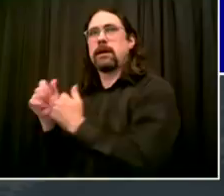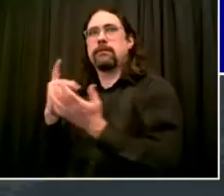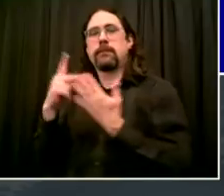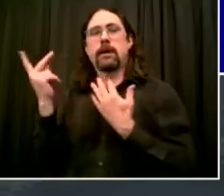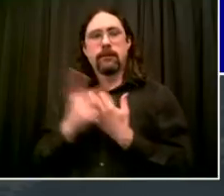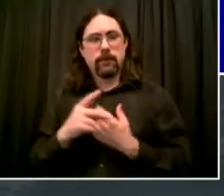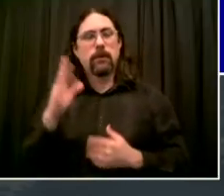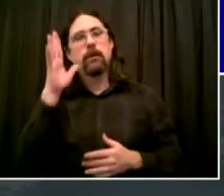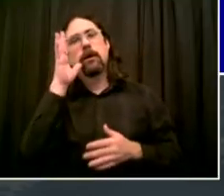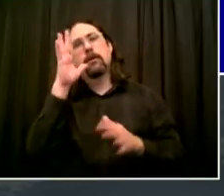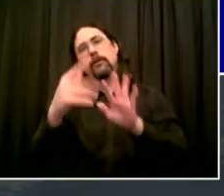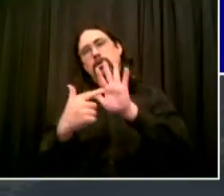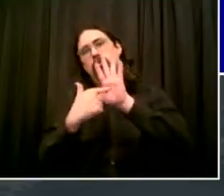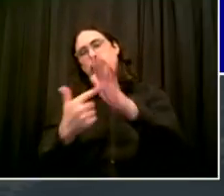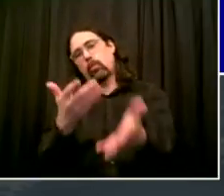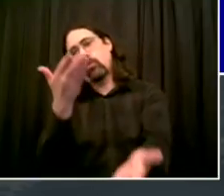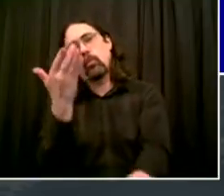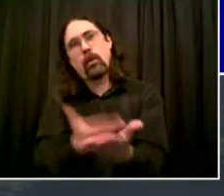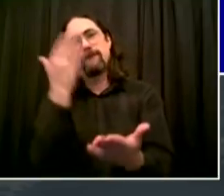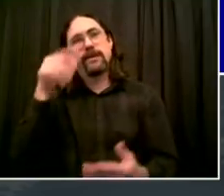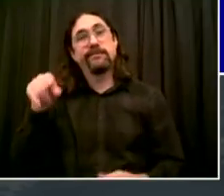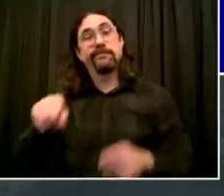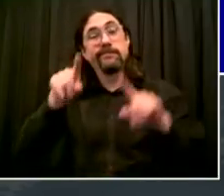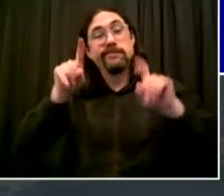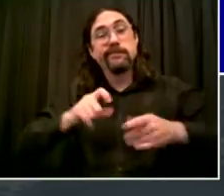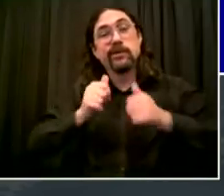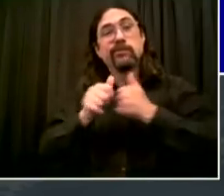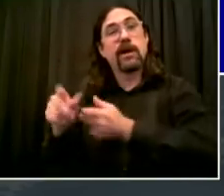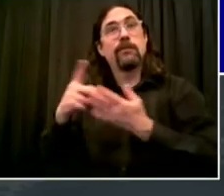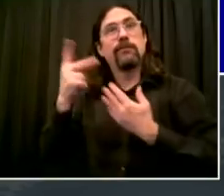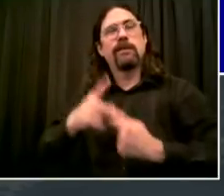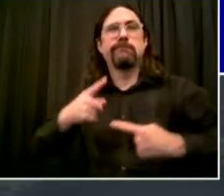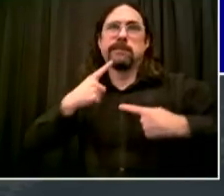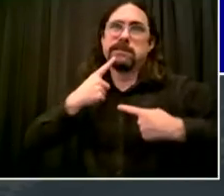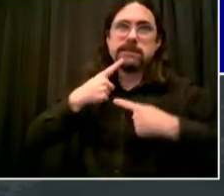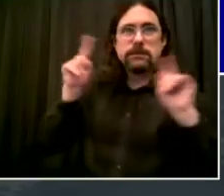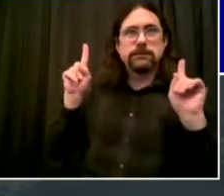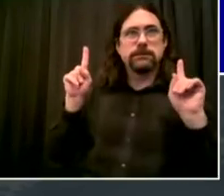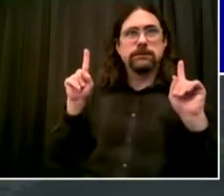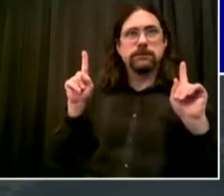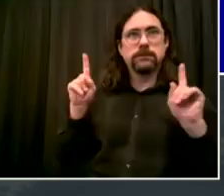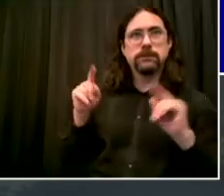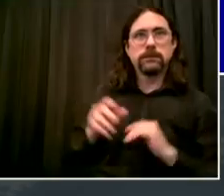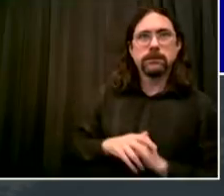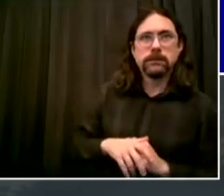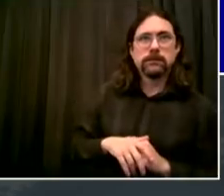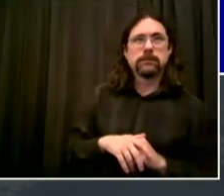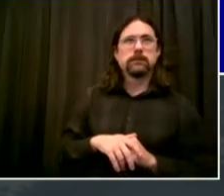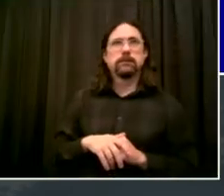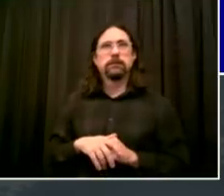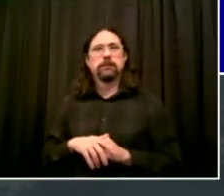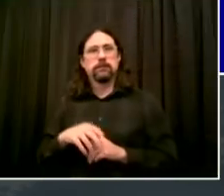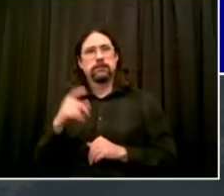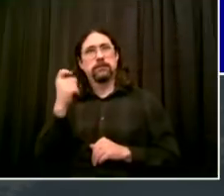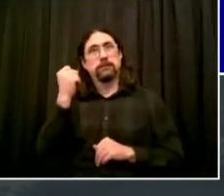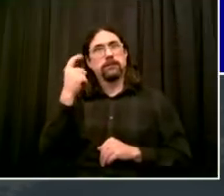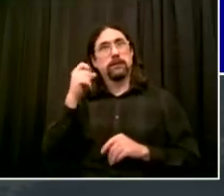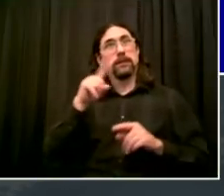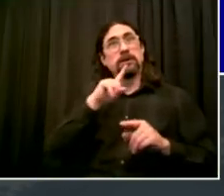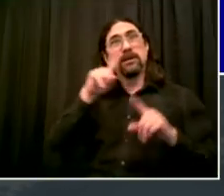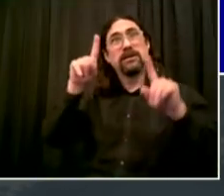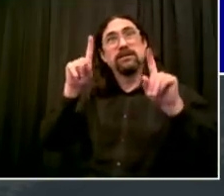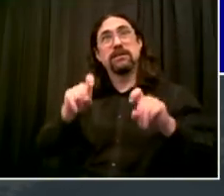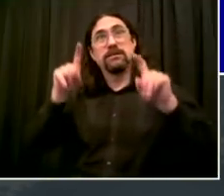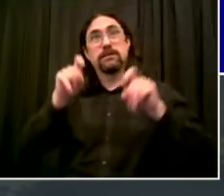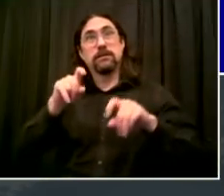way. This is not just about testing people. It's about making sure that anyone who needs help to safely separate gets it.